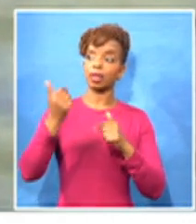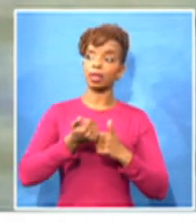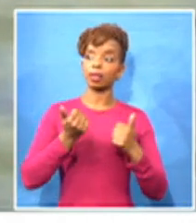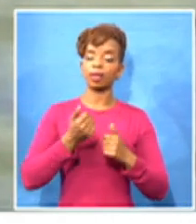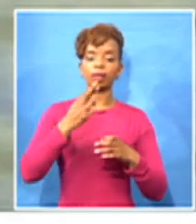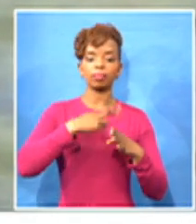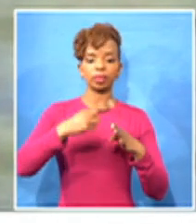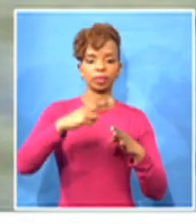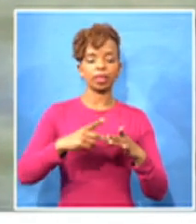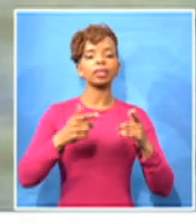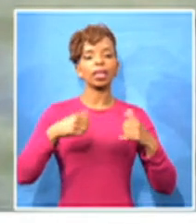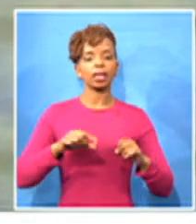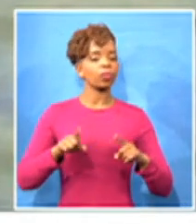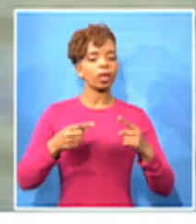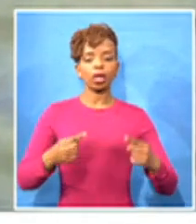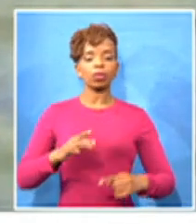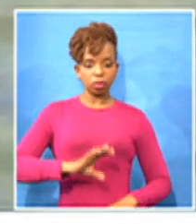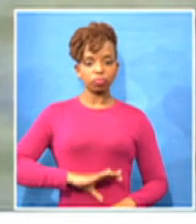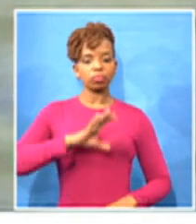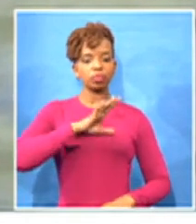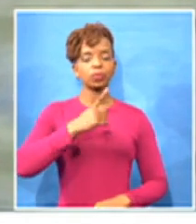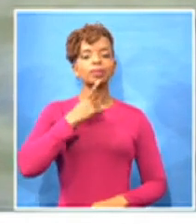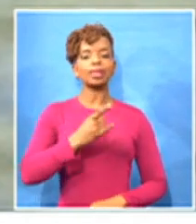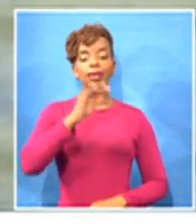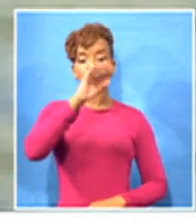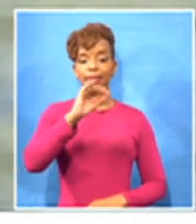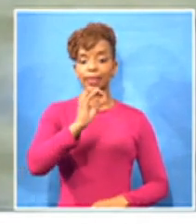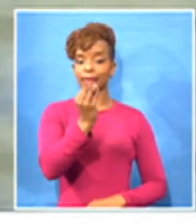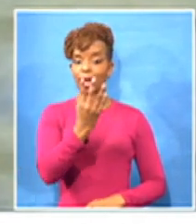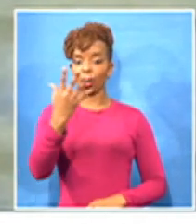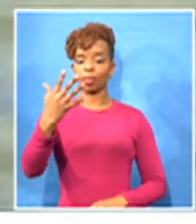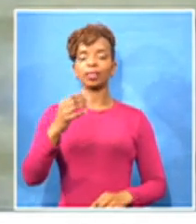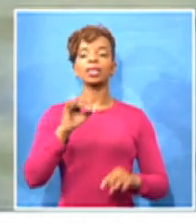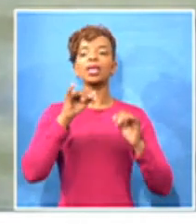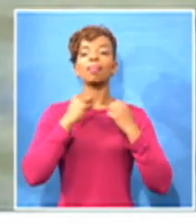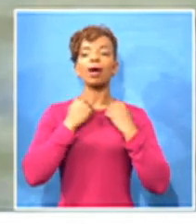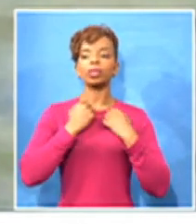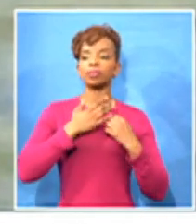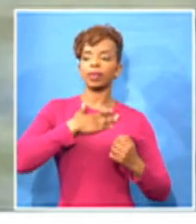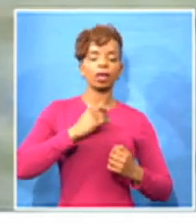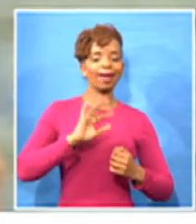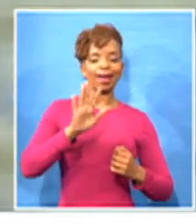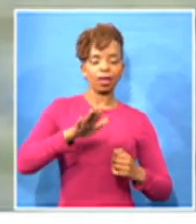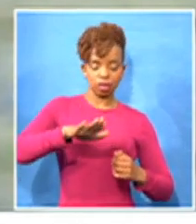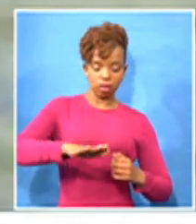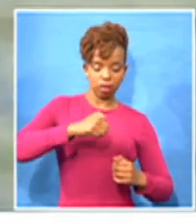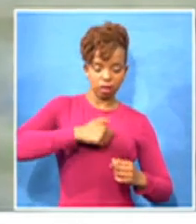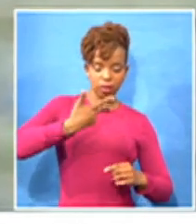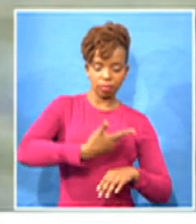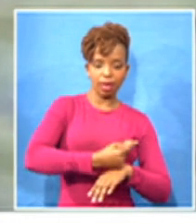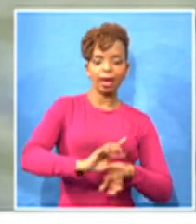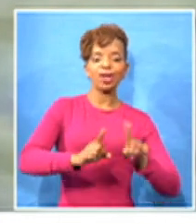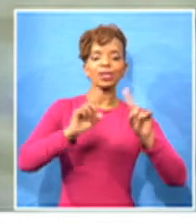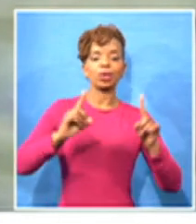any confidence what percentage of individuals are opting out of vaccination. But looking at previous trends, we know